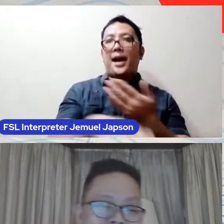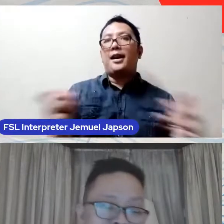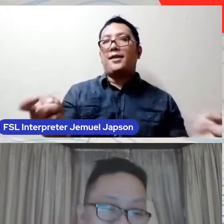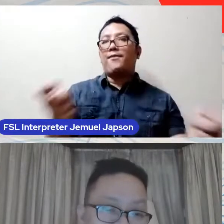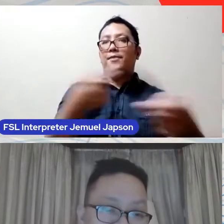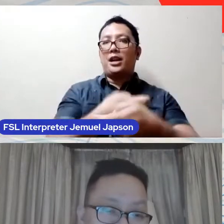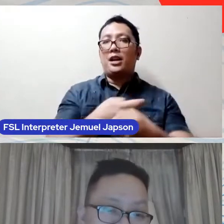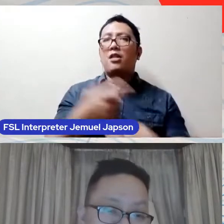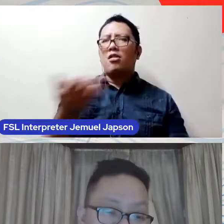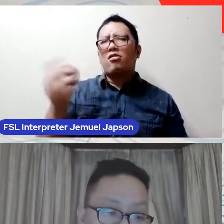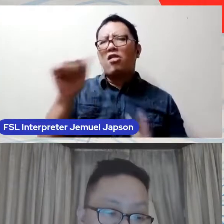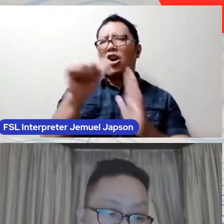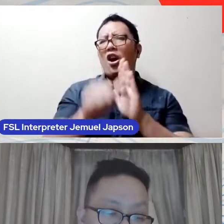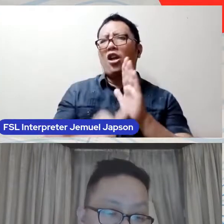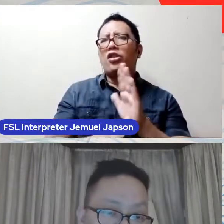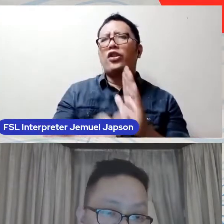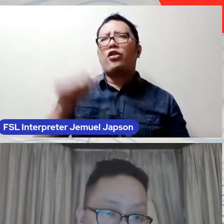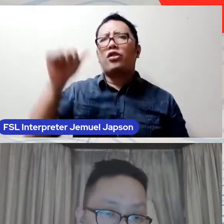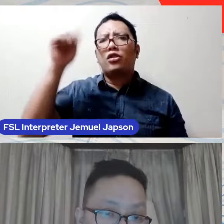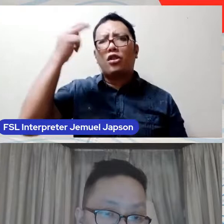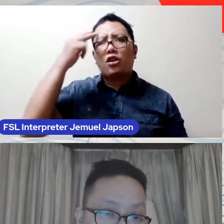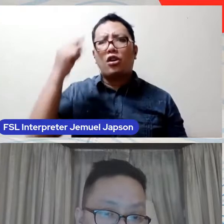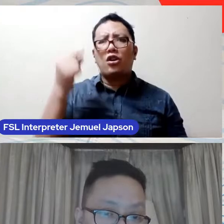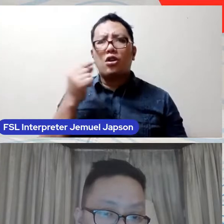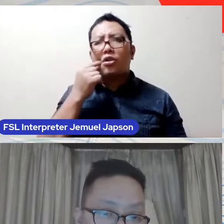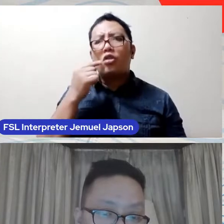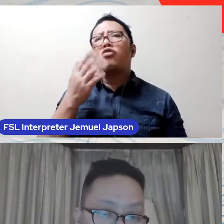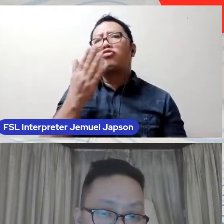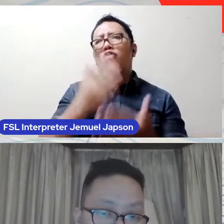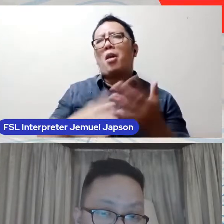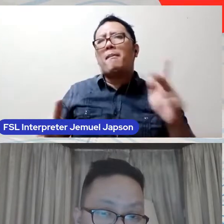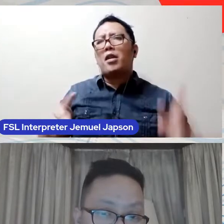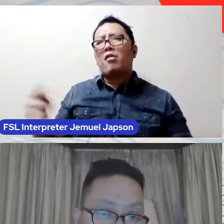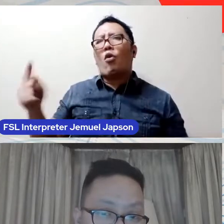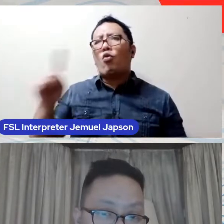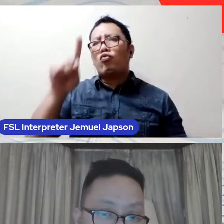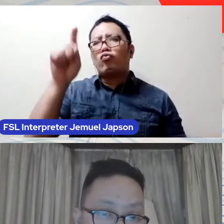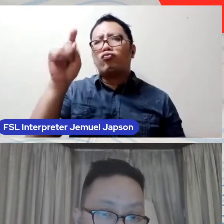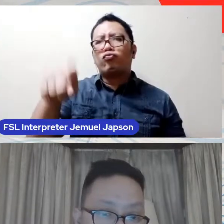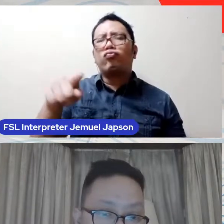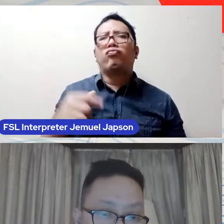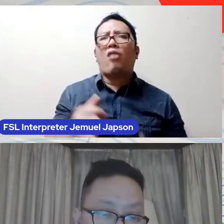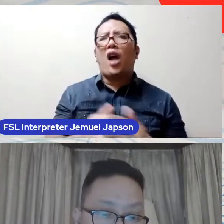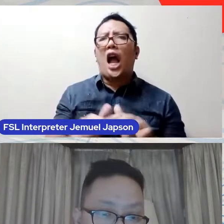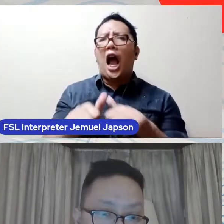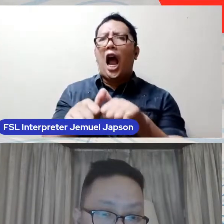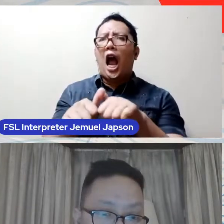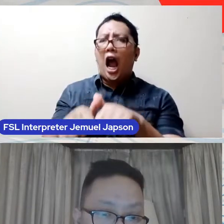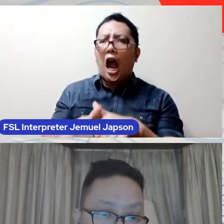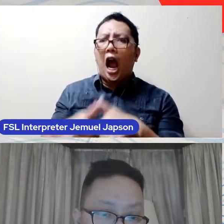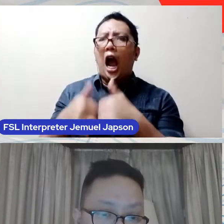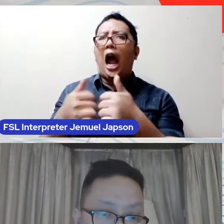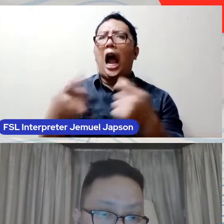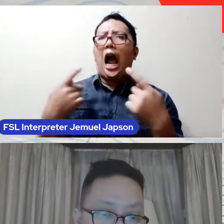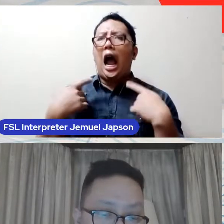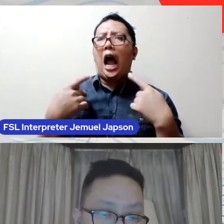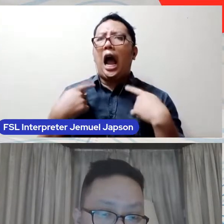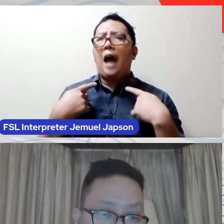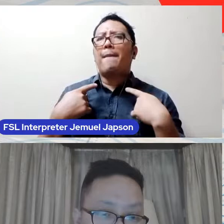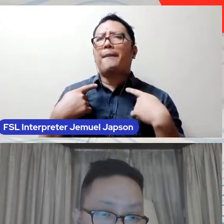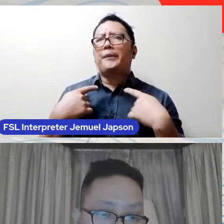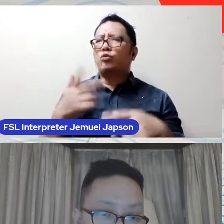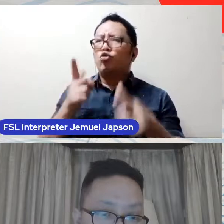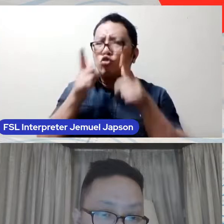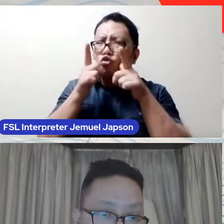Attorney Helen, parang siguro ang tanong ng mga tao ngayon really is parang paano kapag may discrepancy or sabi mo nga